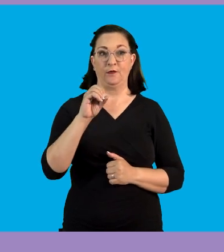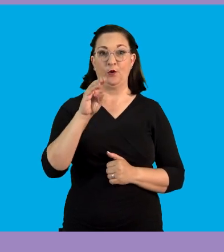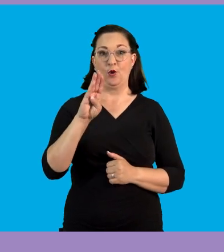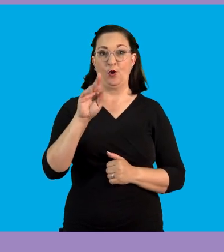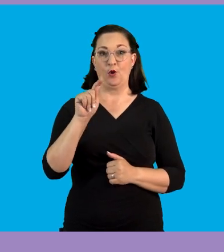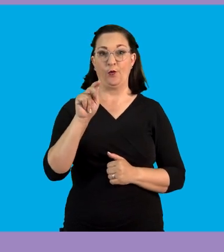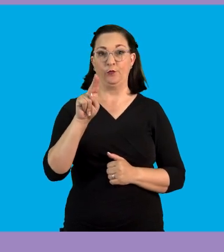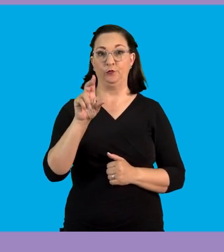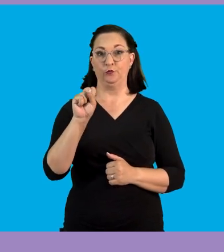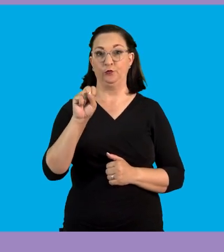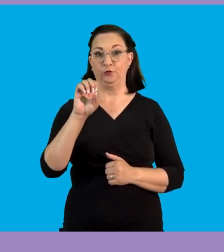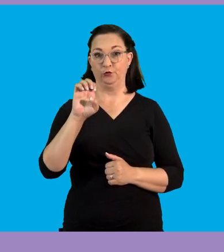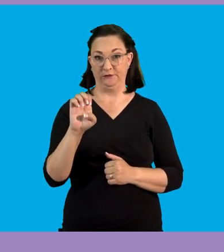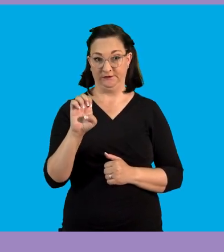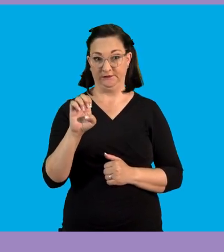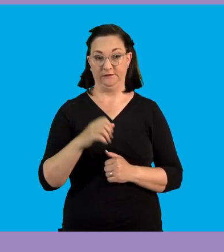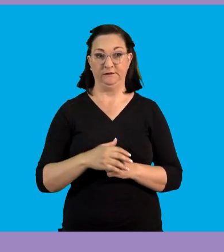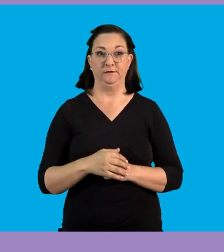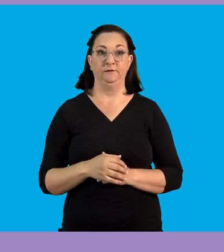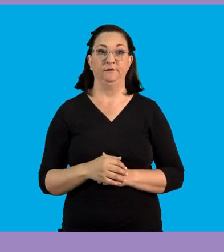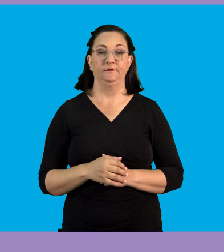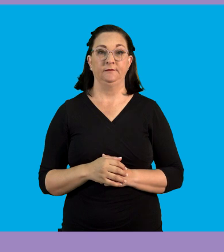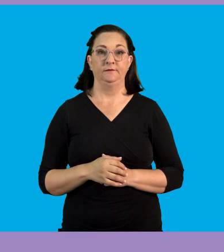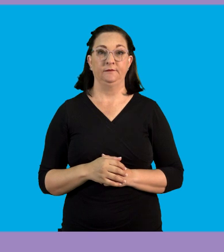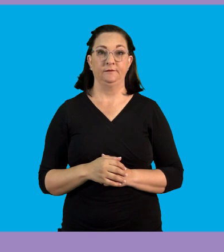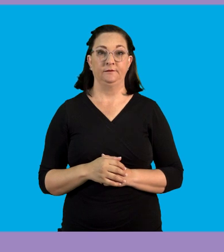An obtuse angle will be an angle that is